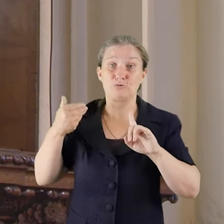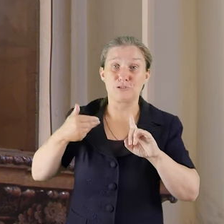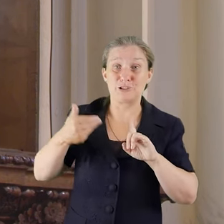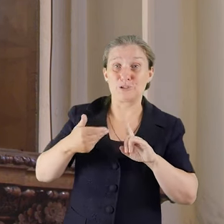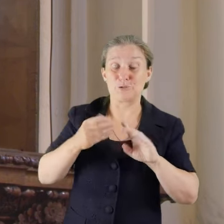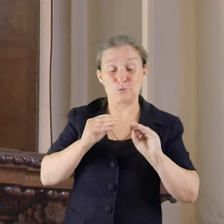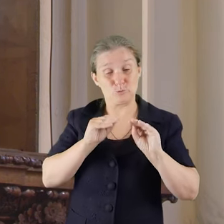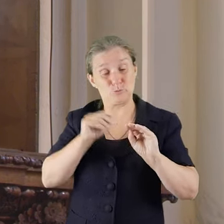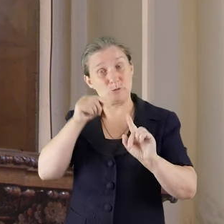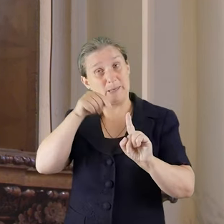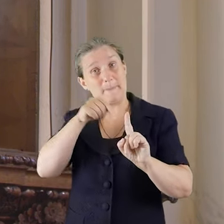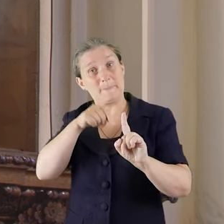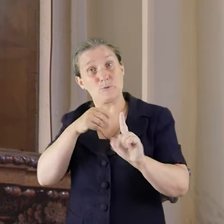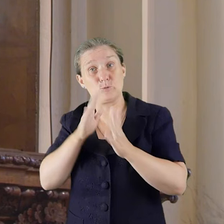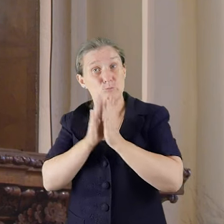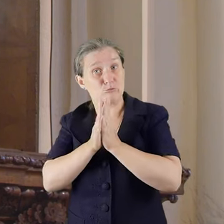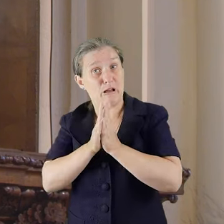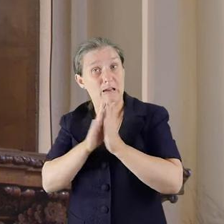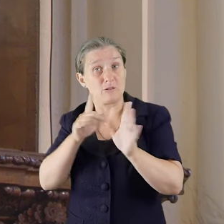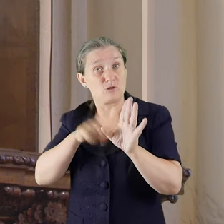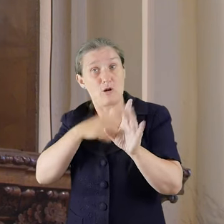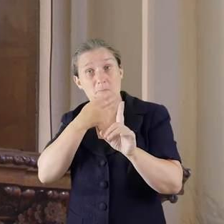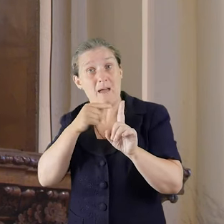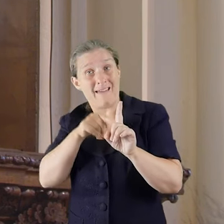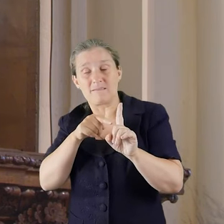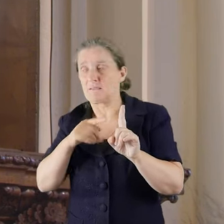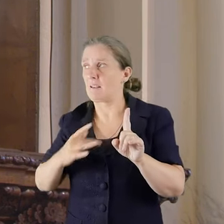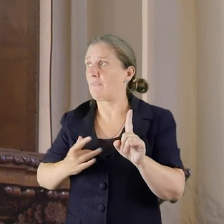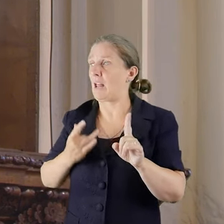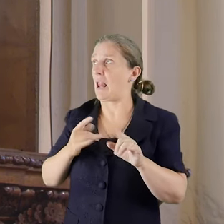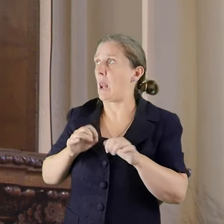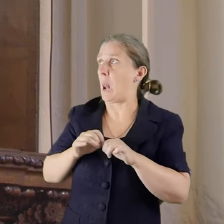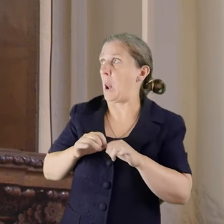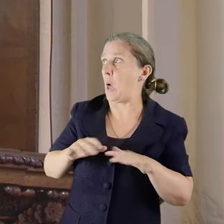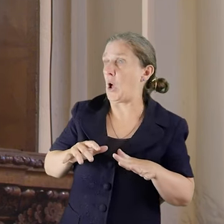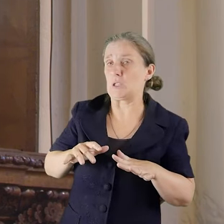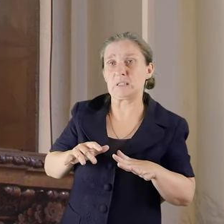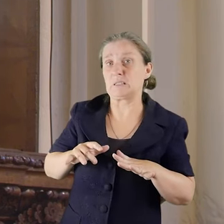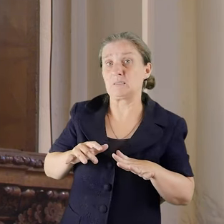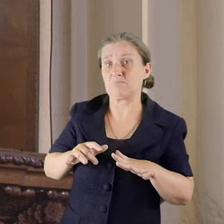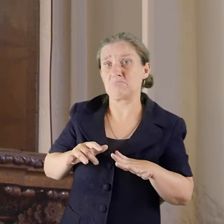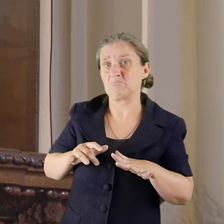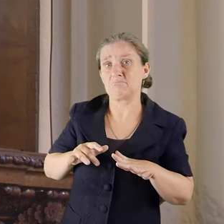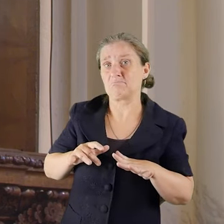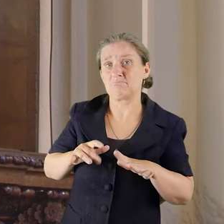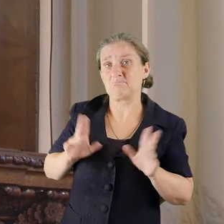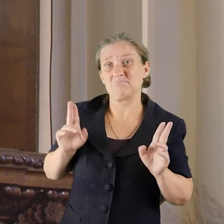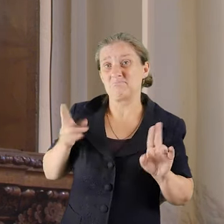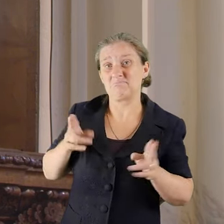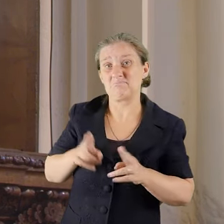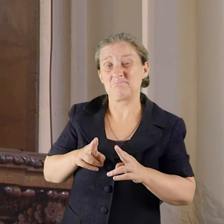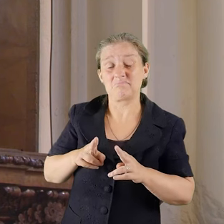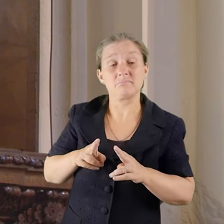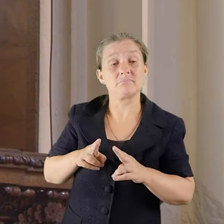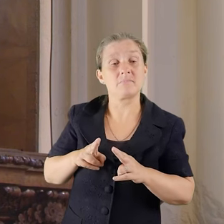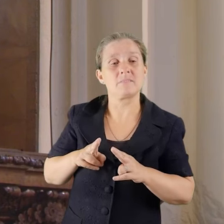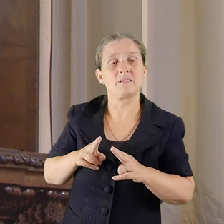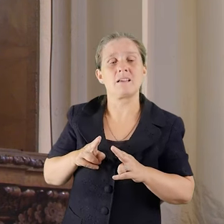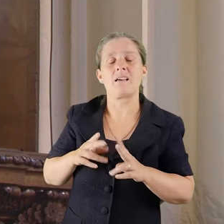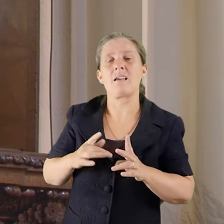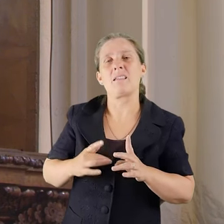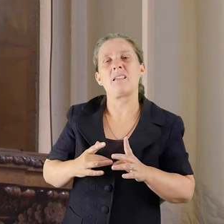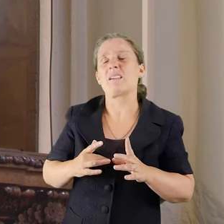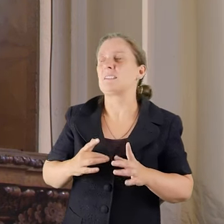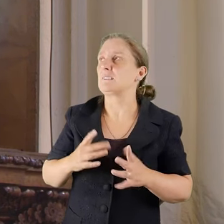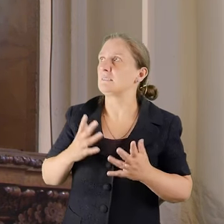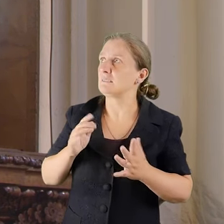pray, slowly but surely, the young man didn't feel so lost anymore. To his surprise,